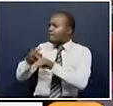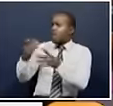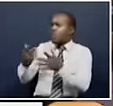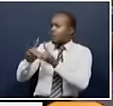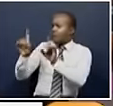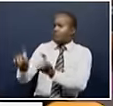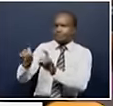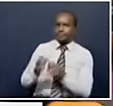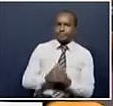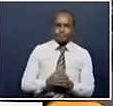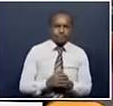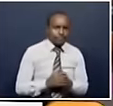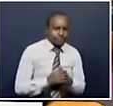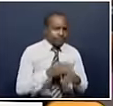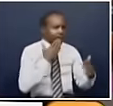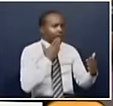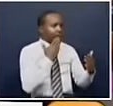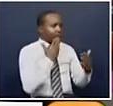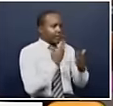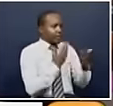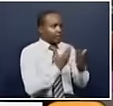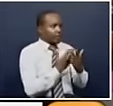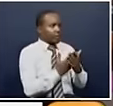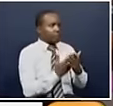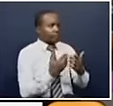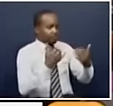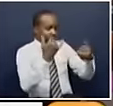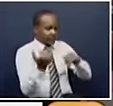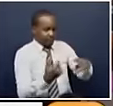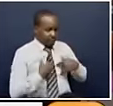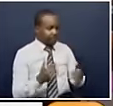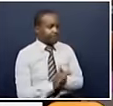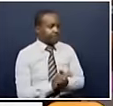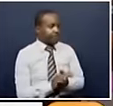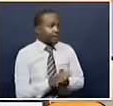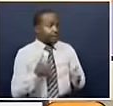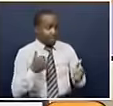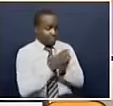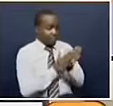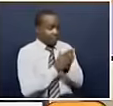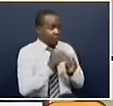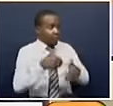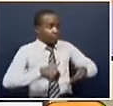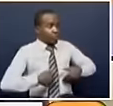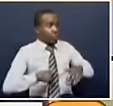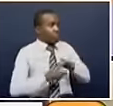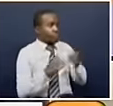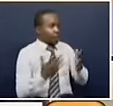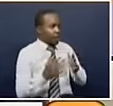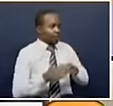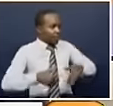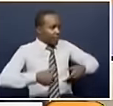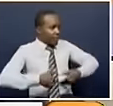you? Thank you so much, Lillian, for having me. My passion for the youth comes from the fact that the youth is so